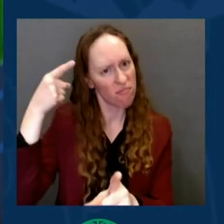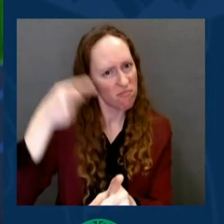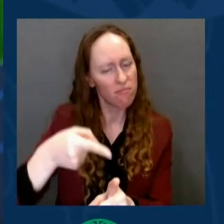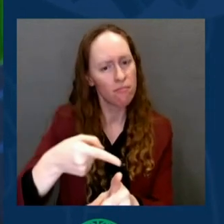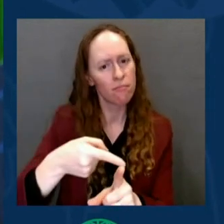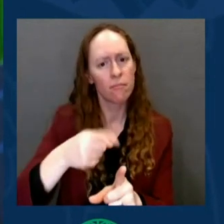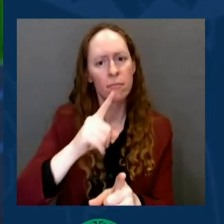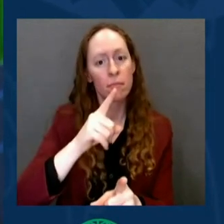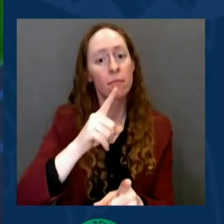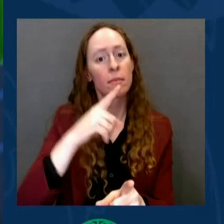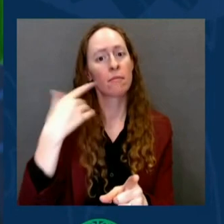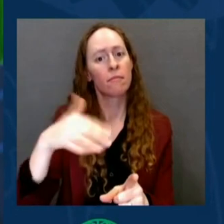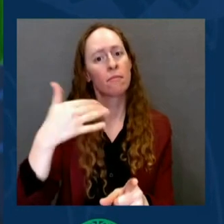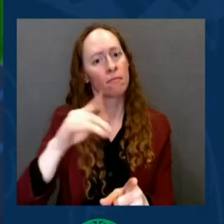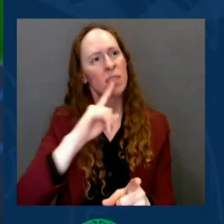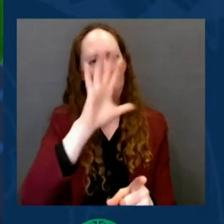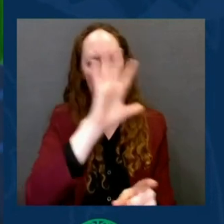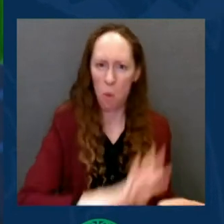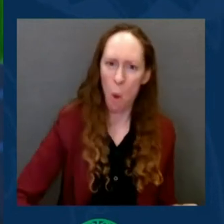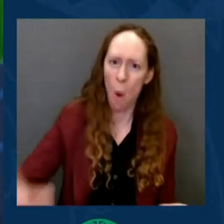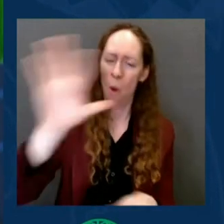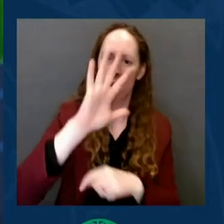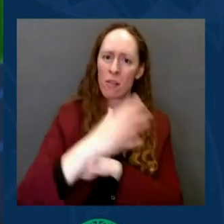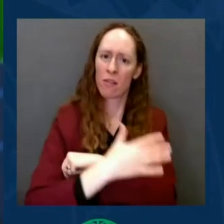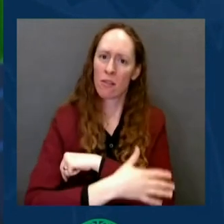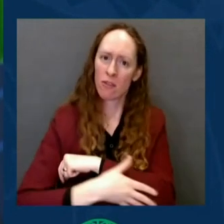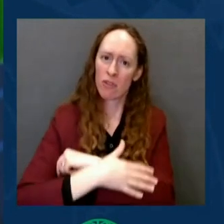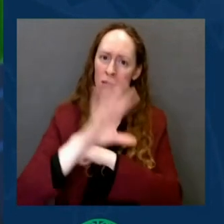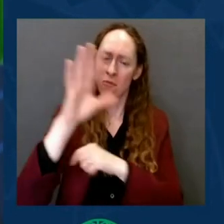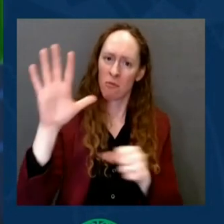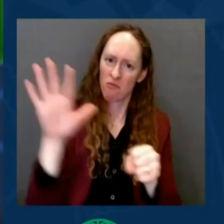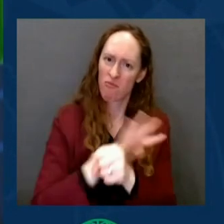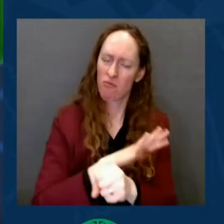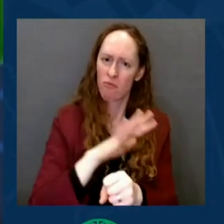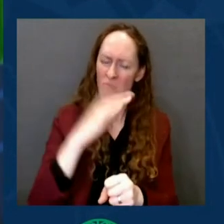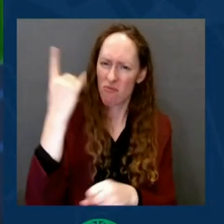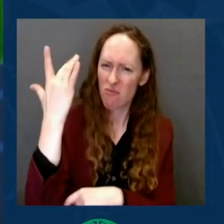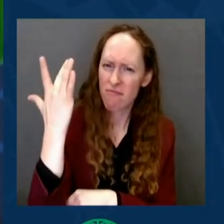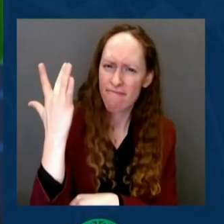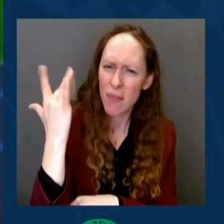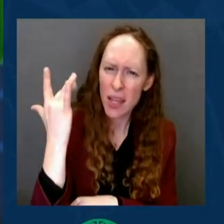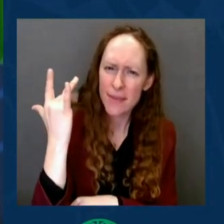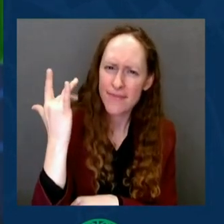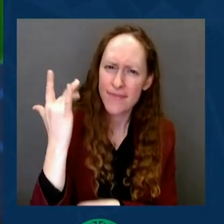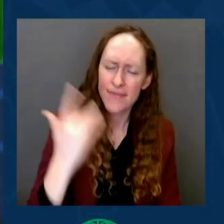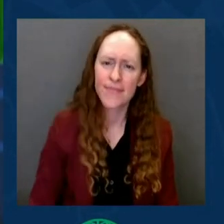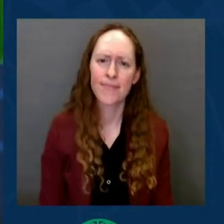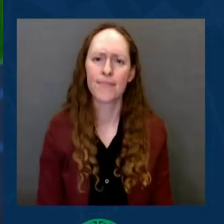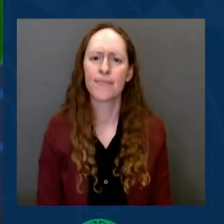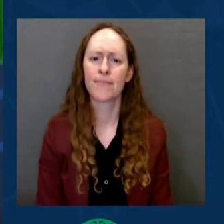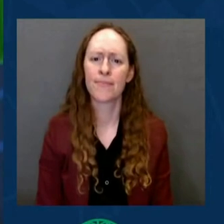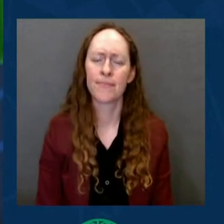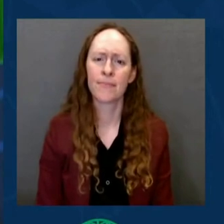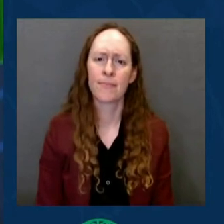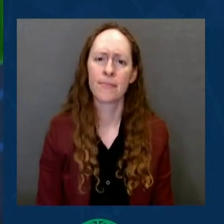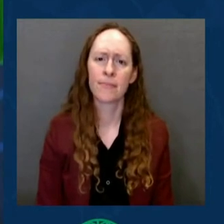reviewed for the implementation of this would damage the relationships between the U.S. and Africa, and we don't want this to